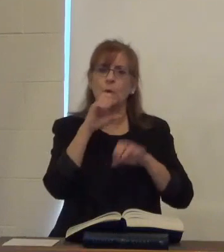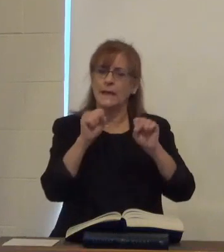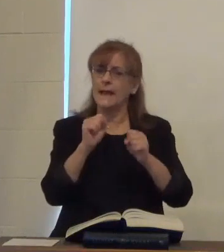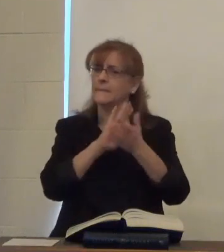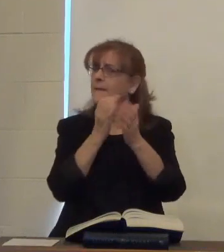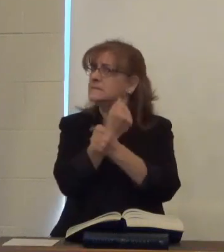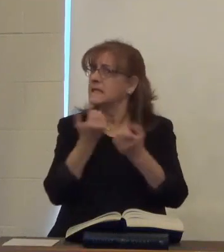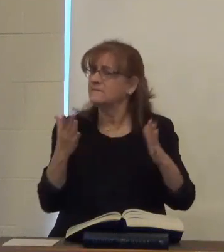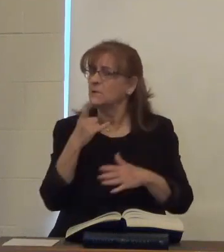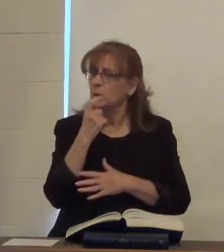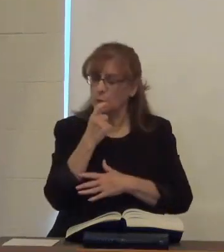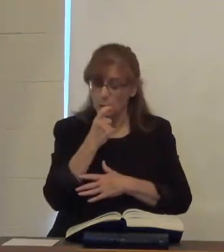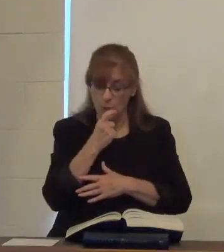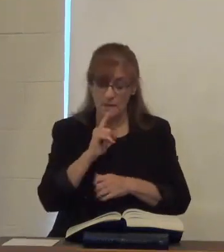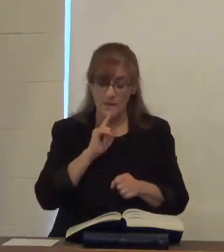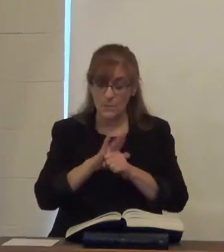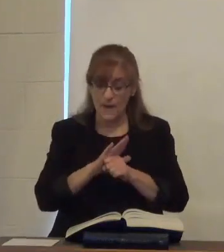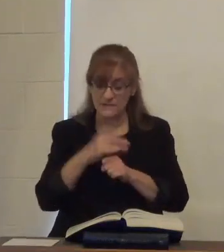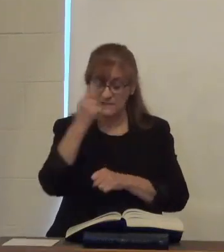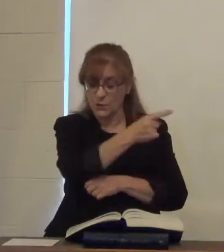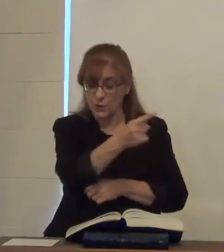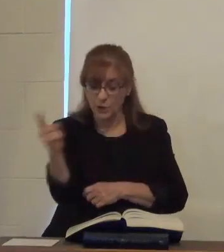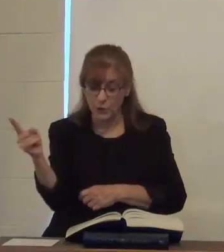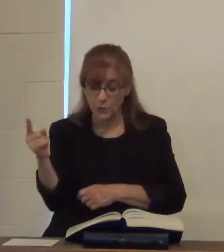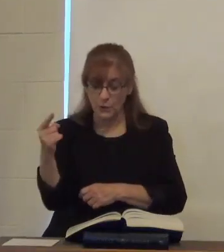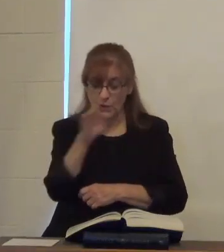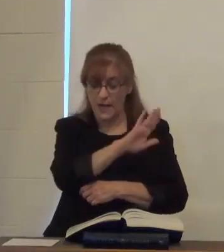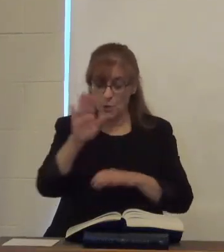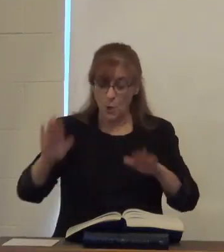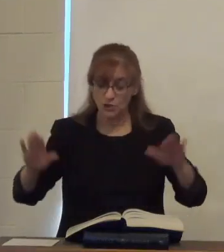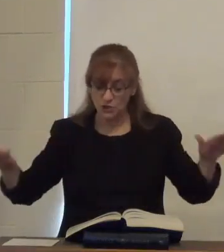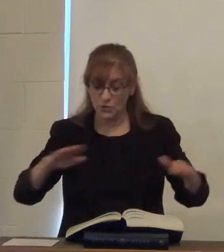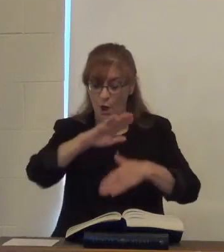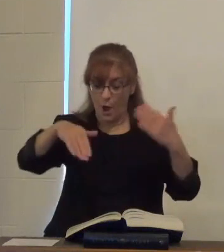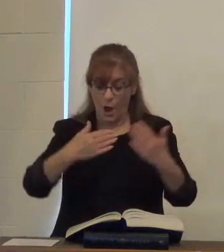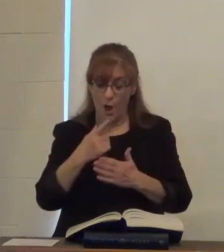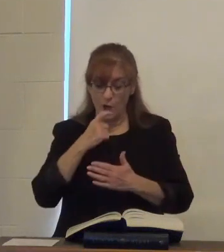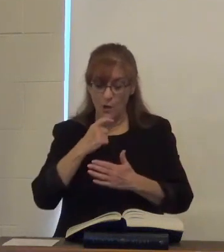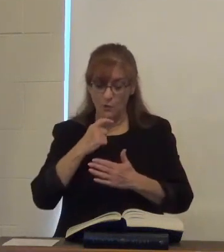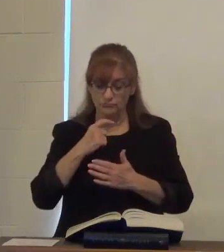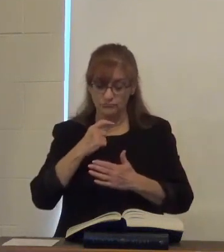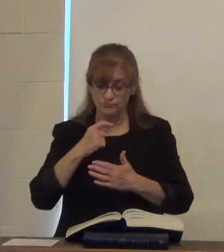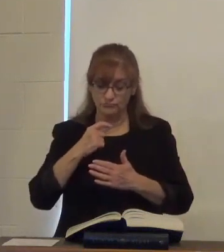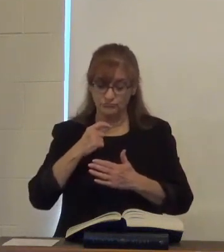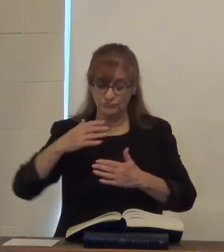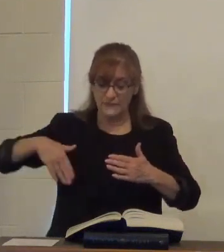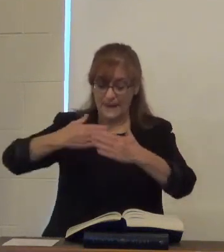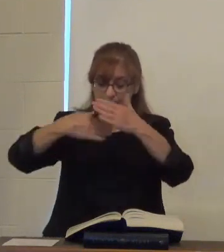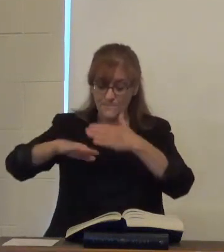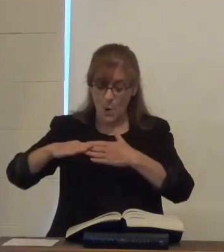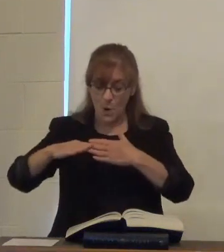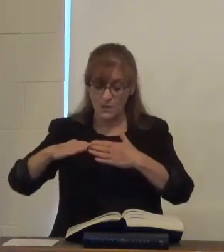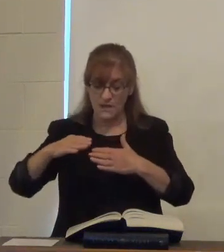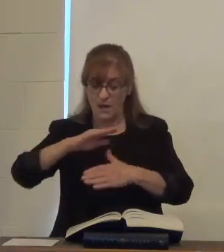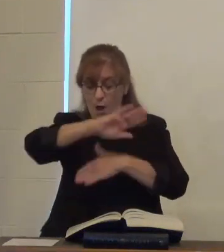saved. For the promise is unto you and to your children and to all that are afar off, even as many as the